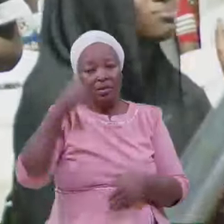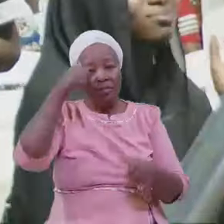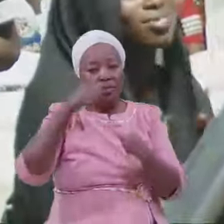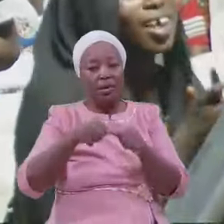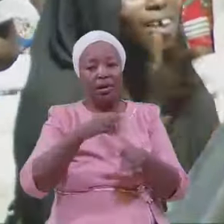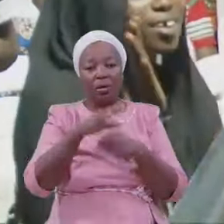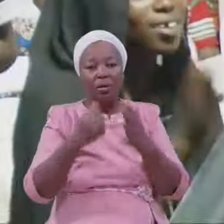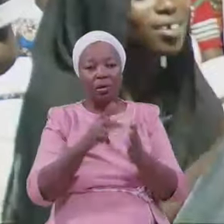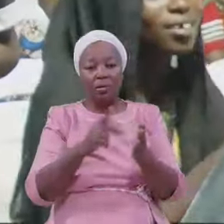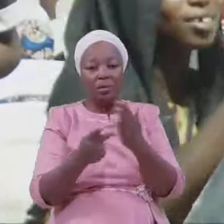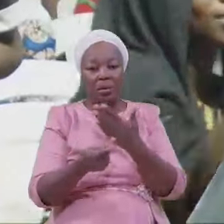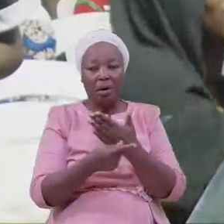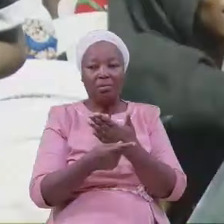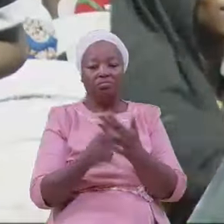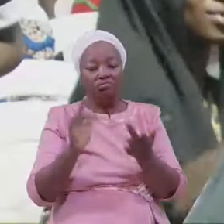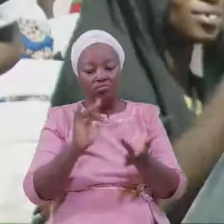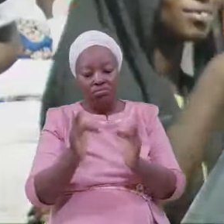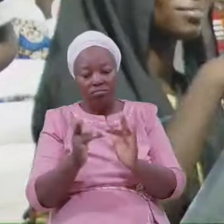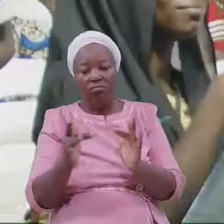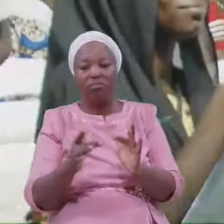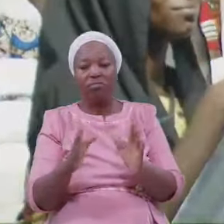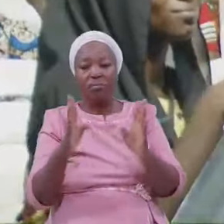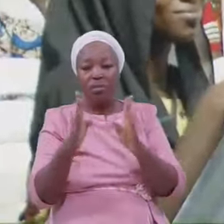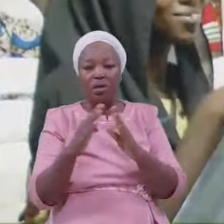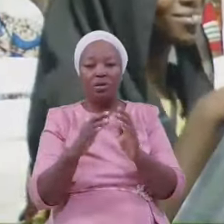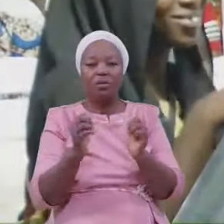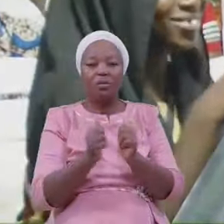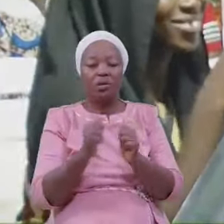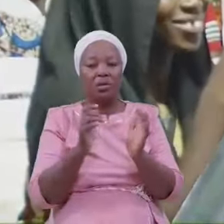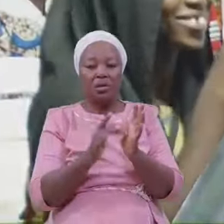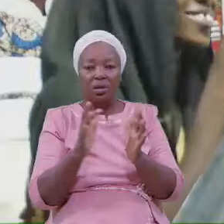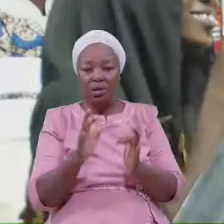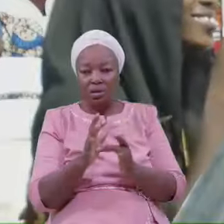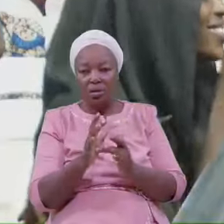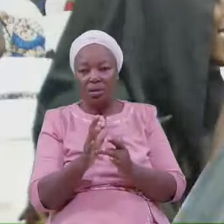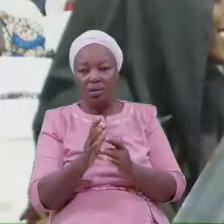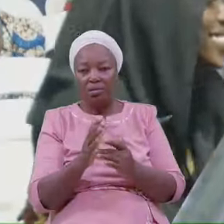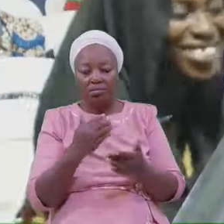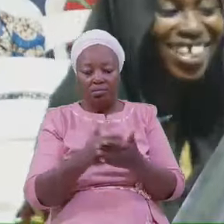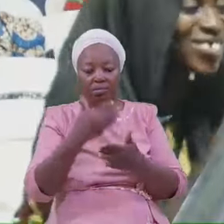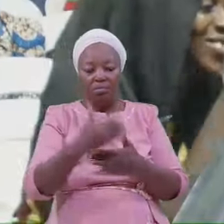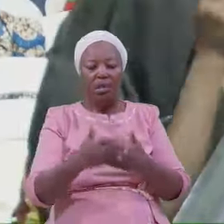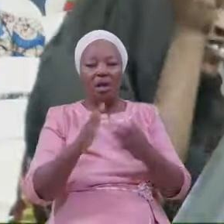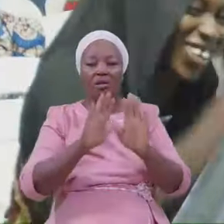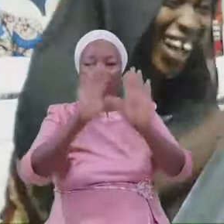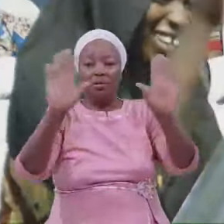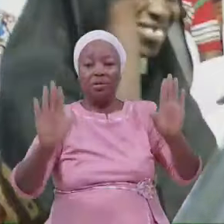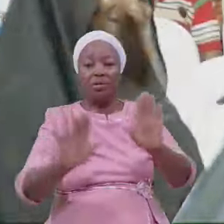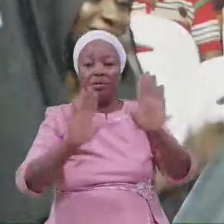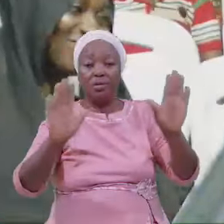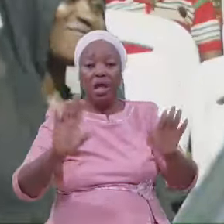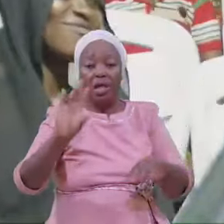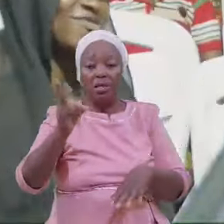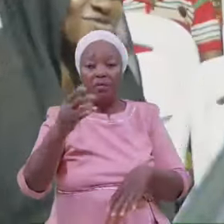online meeting with Jesus next Sunday, 7th of July. That's a great